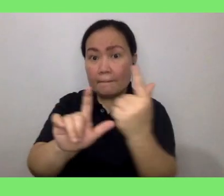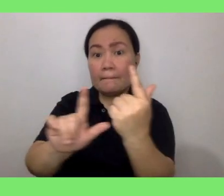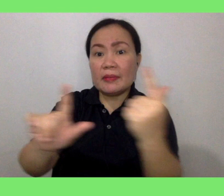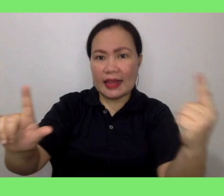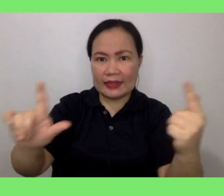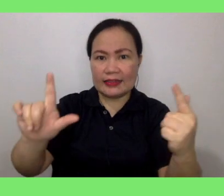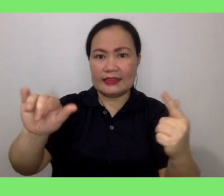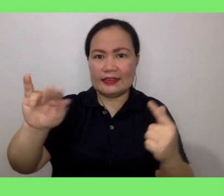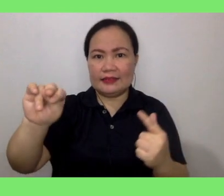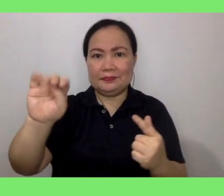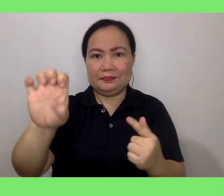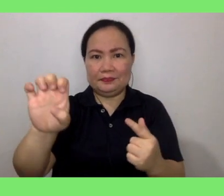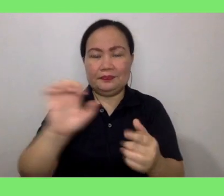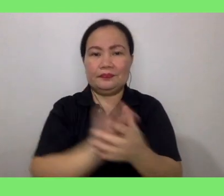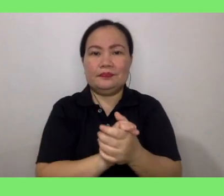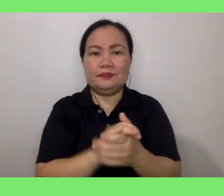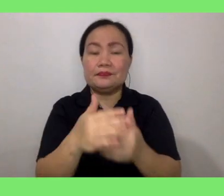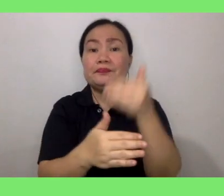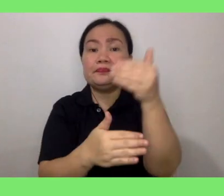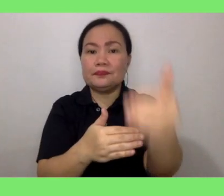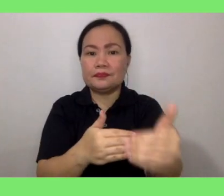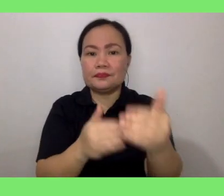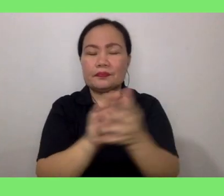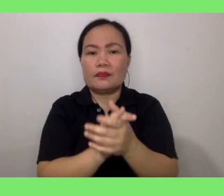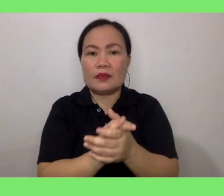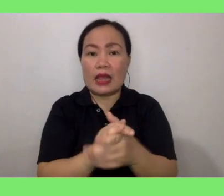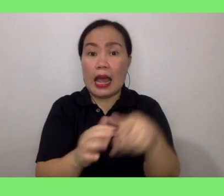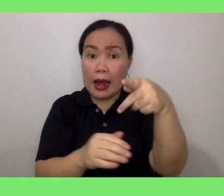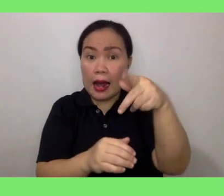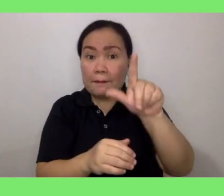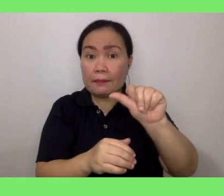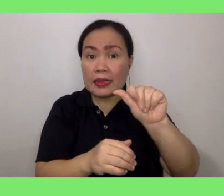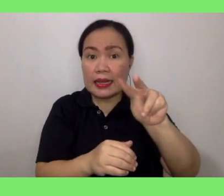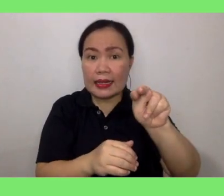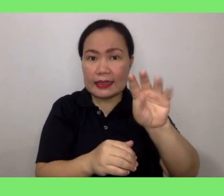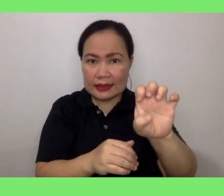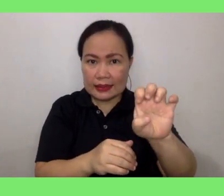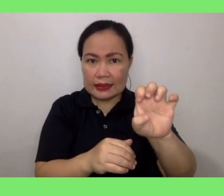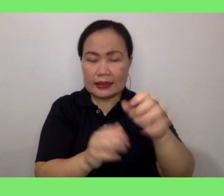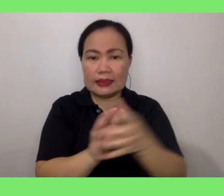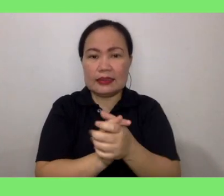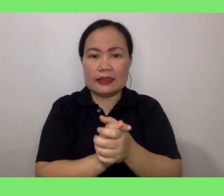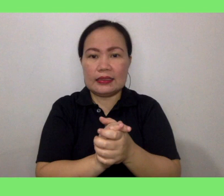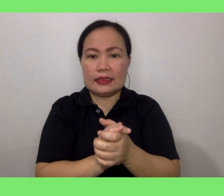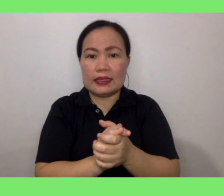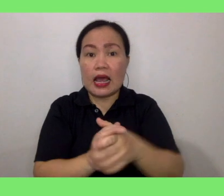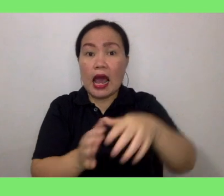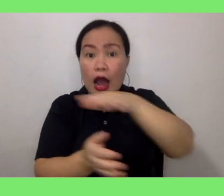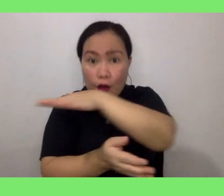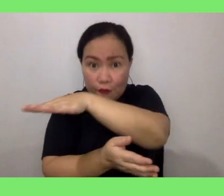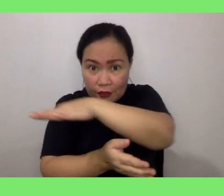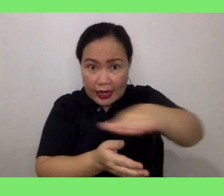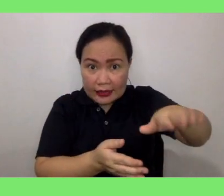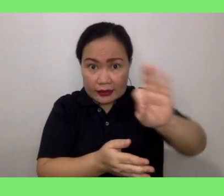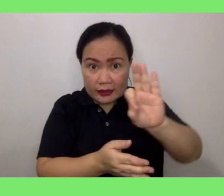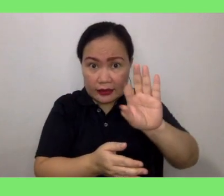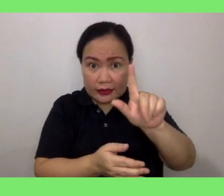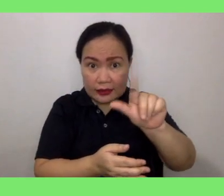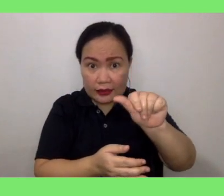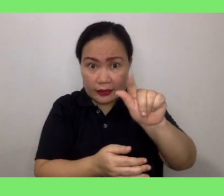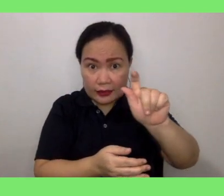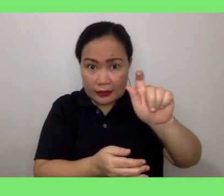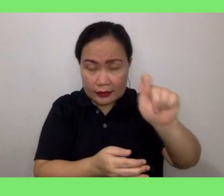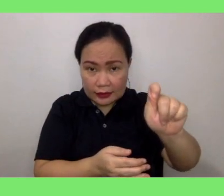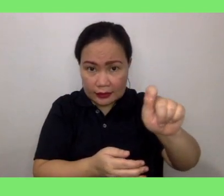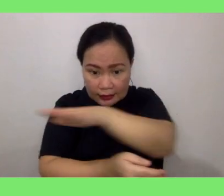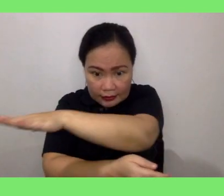Okay. Now, let's proceed to a plane. So, pag sinabi nating plane, this is a flat surface. Okay? Meron